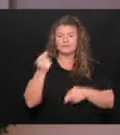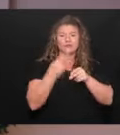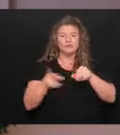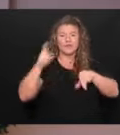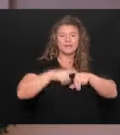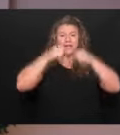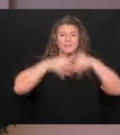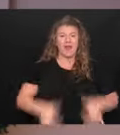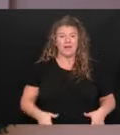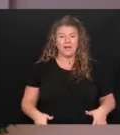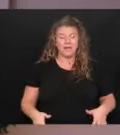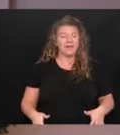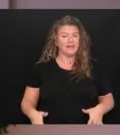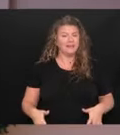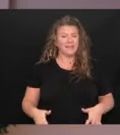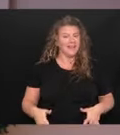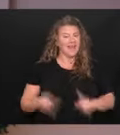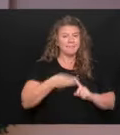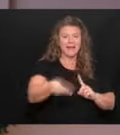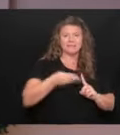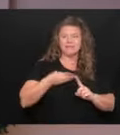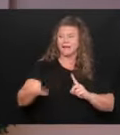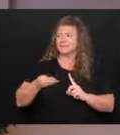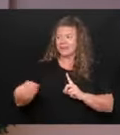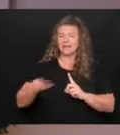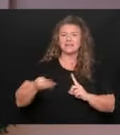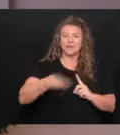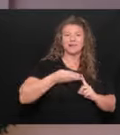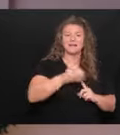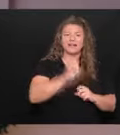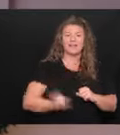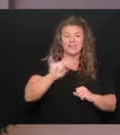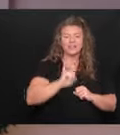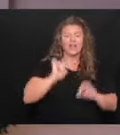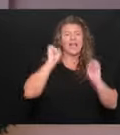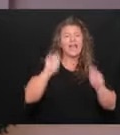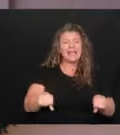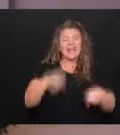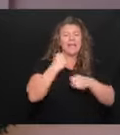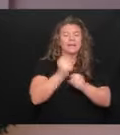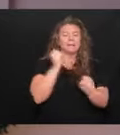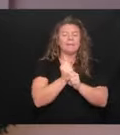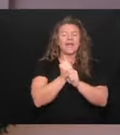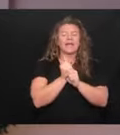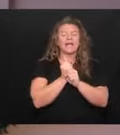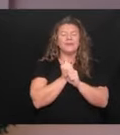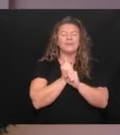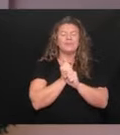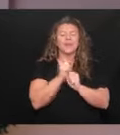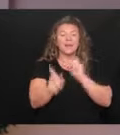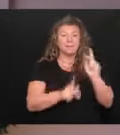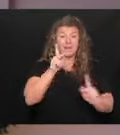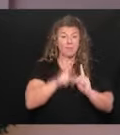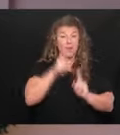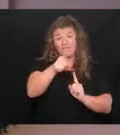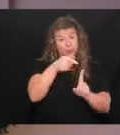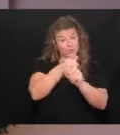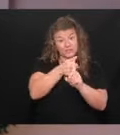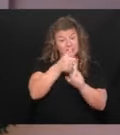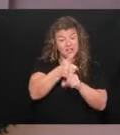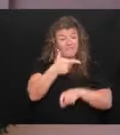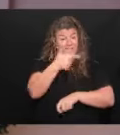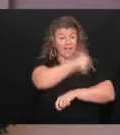if other people are infected with this variant. And it can make people who are not vaccinated very,